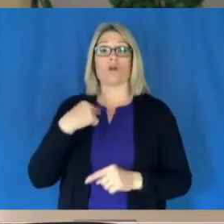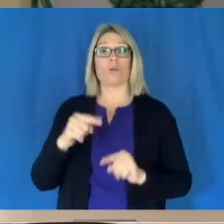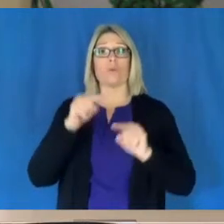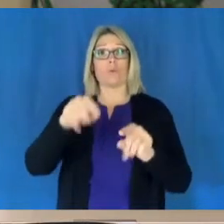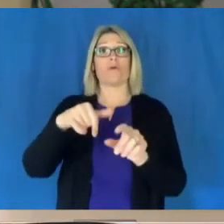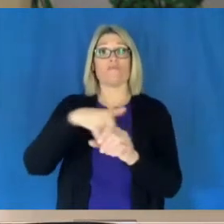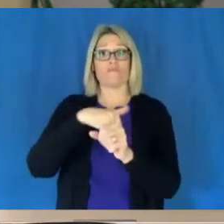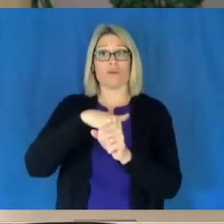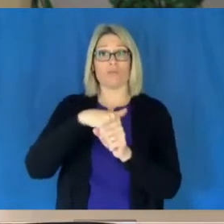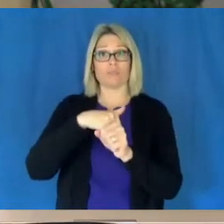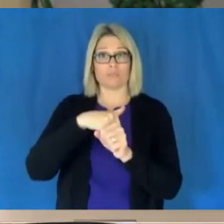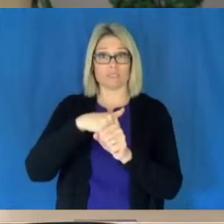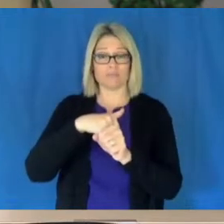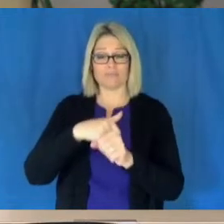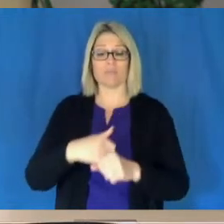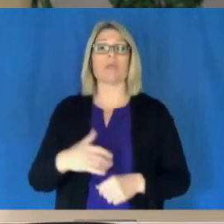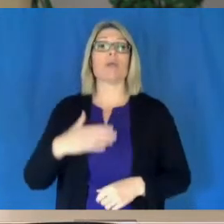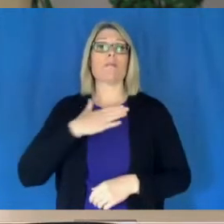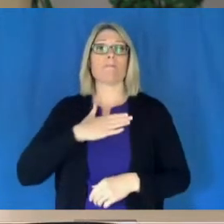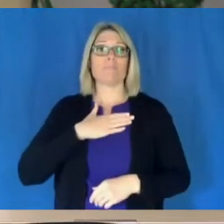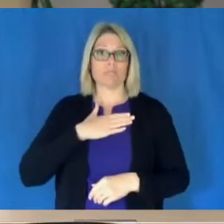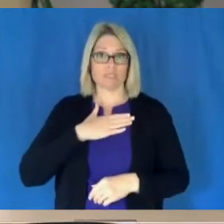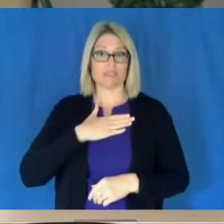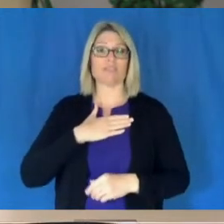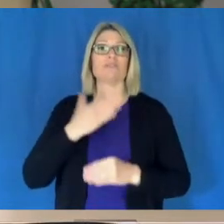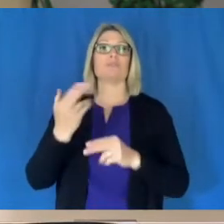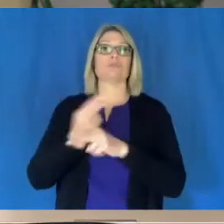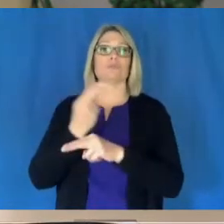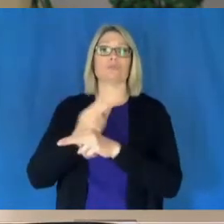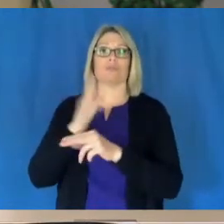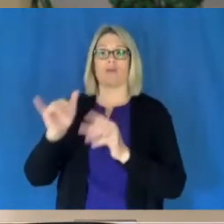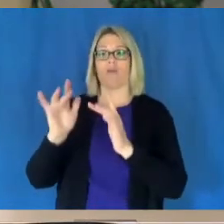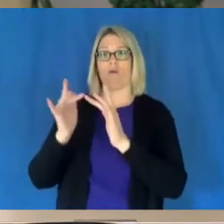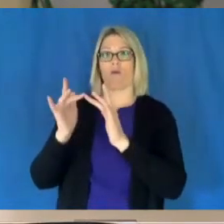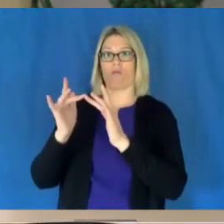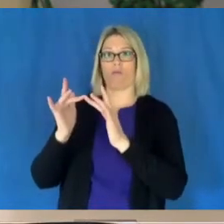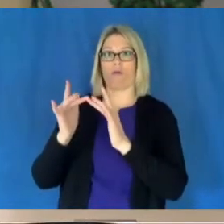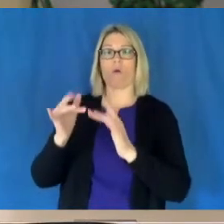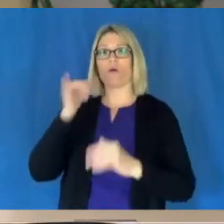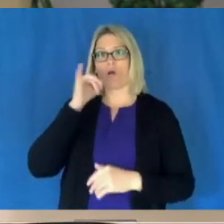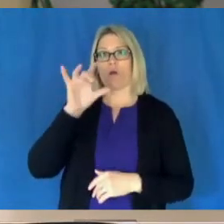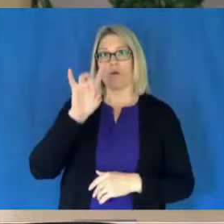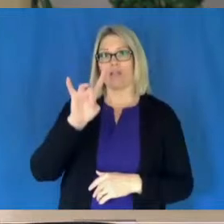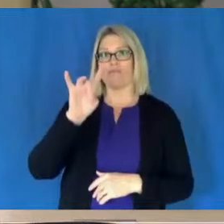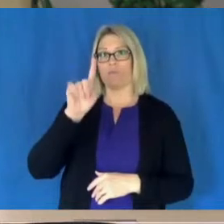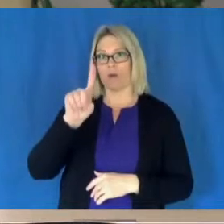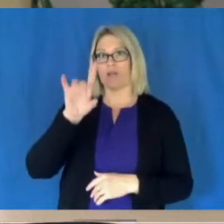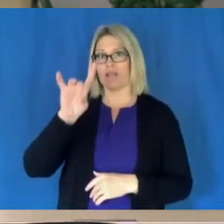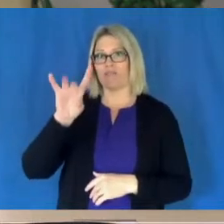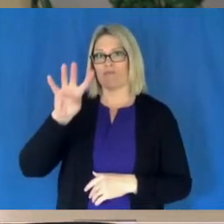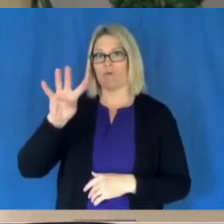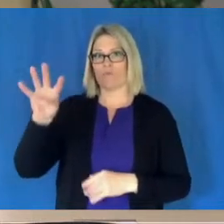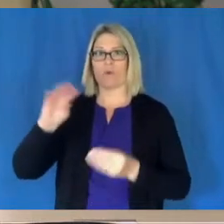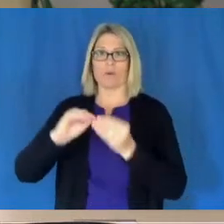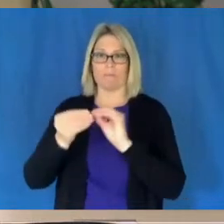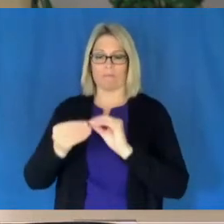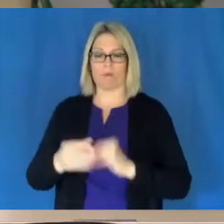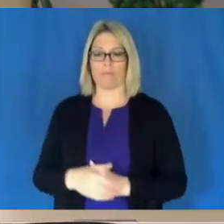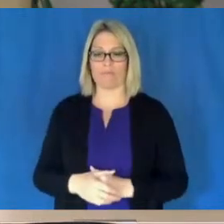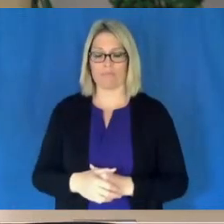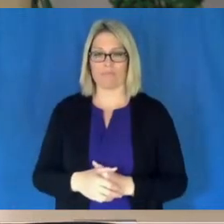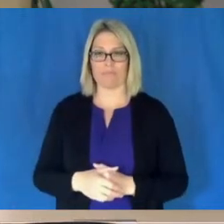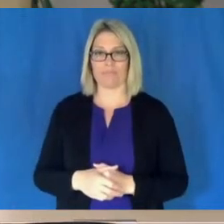pharmacy instead, please reschedule using the online platform or calling the 1-844 number. You receive